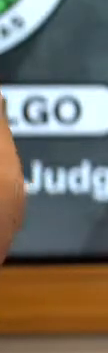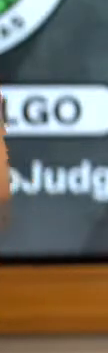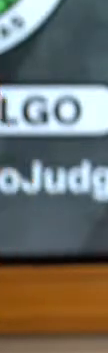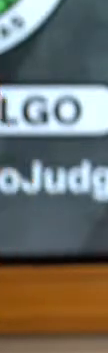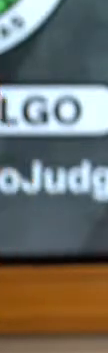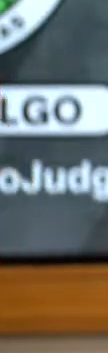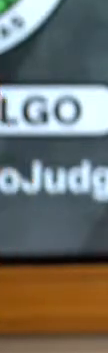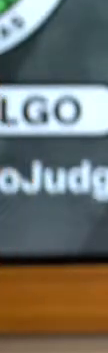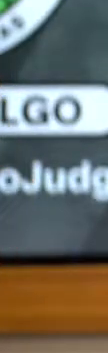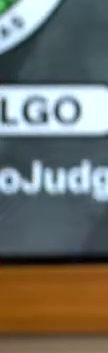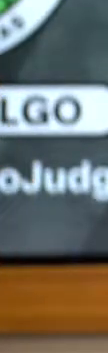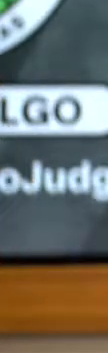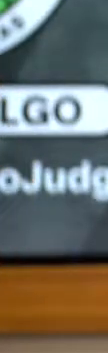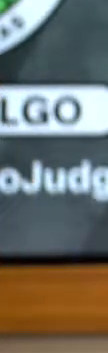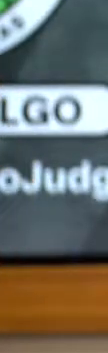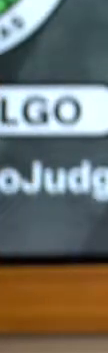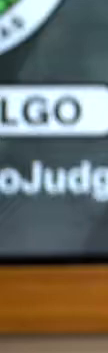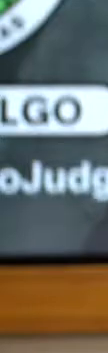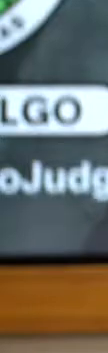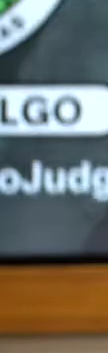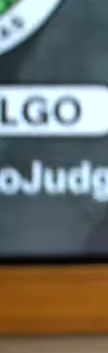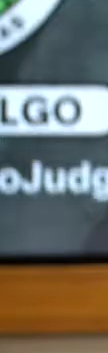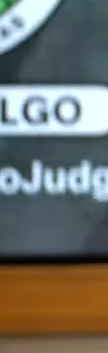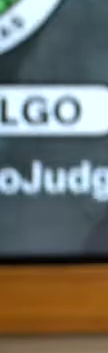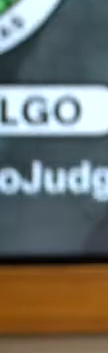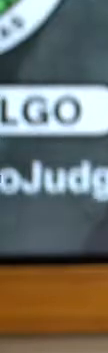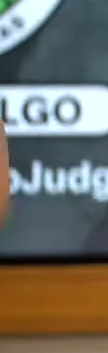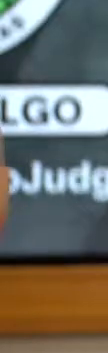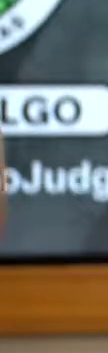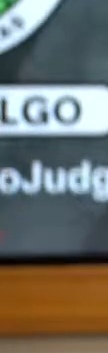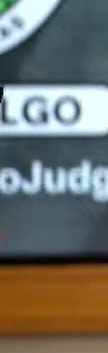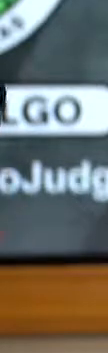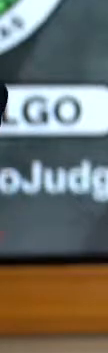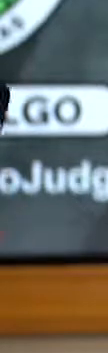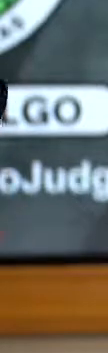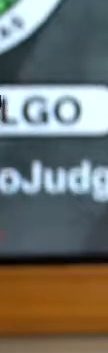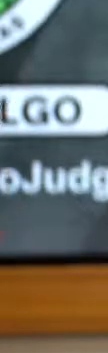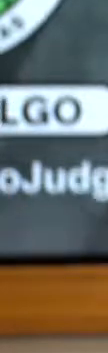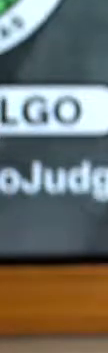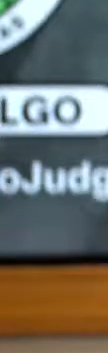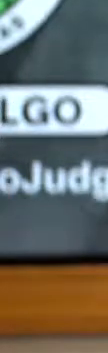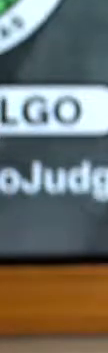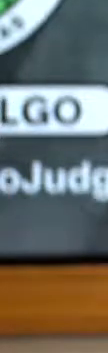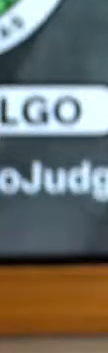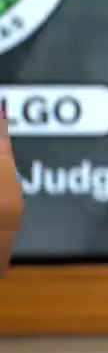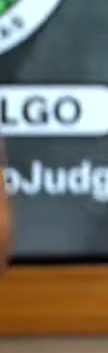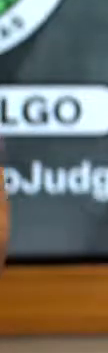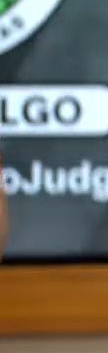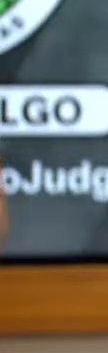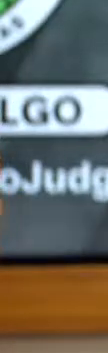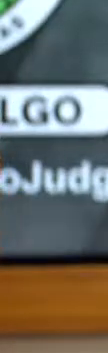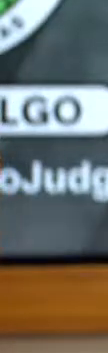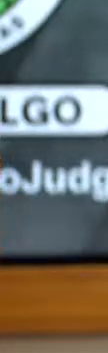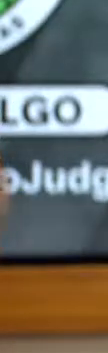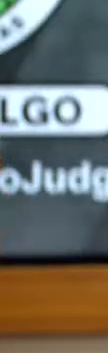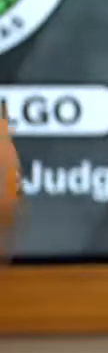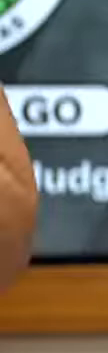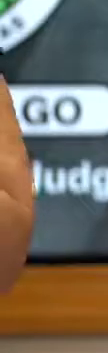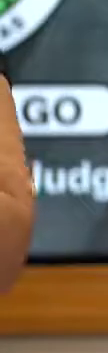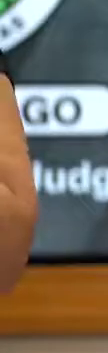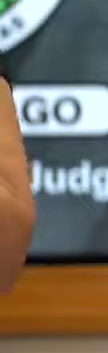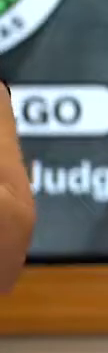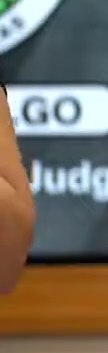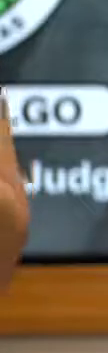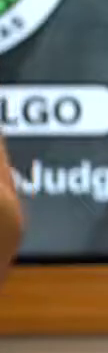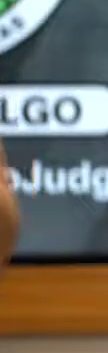wave, whether, especially given the closing of testing centers, or many of them? Right now we have the testing capabilities to